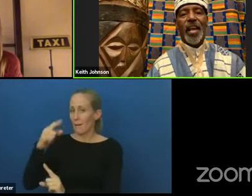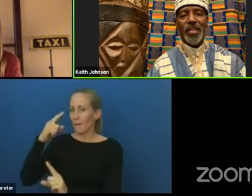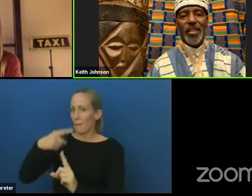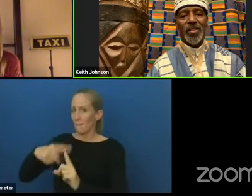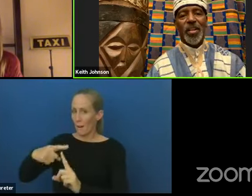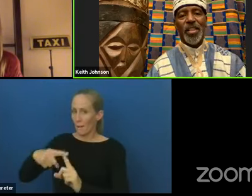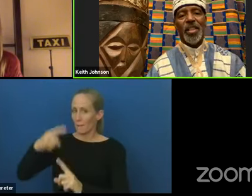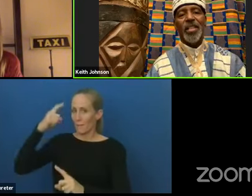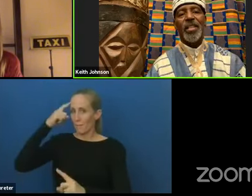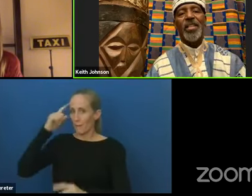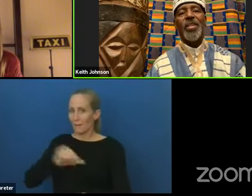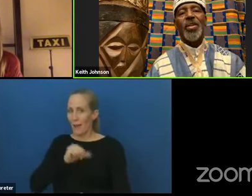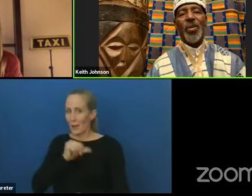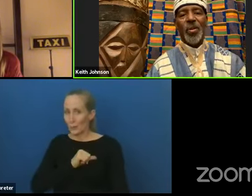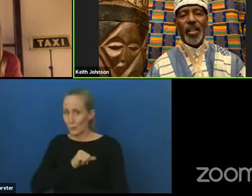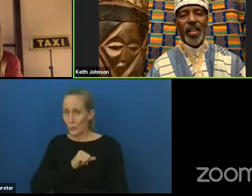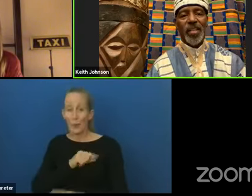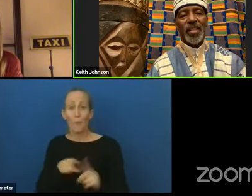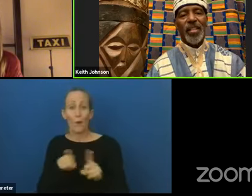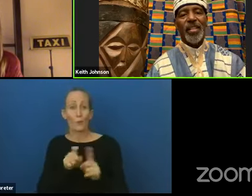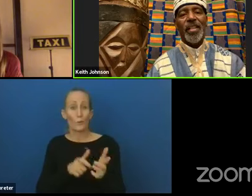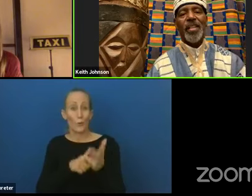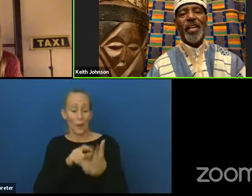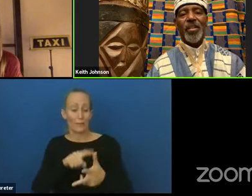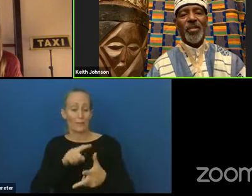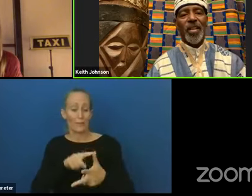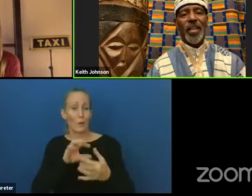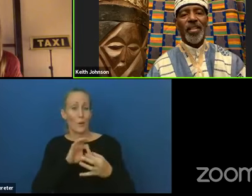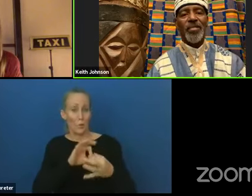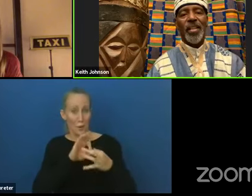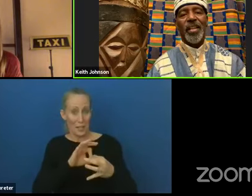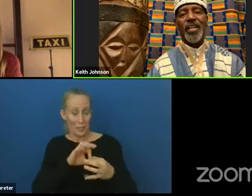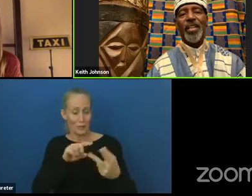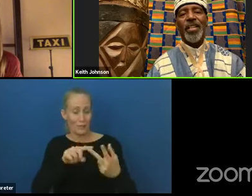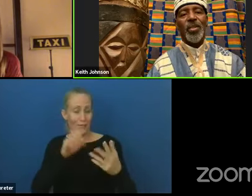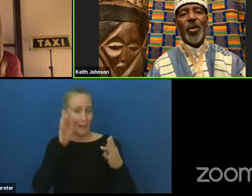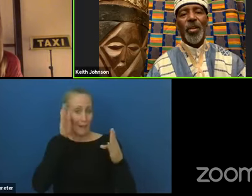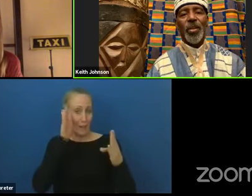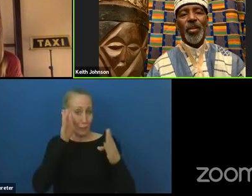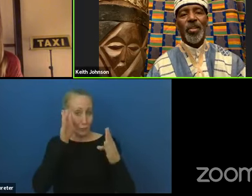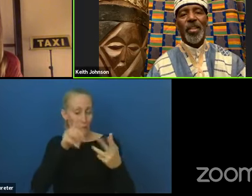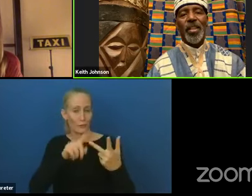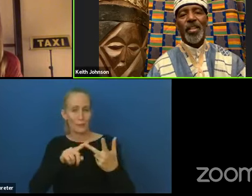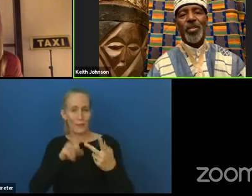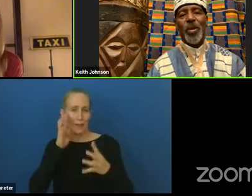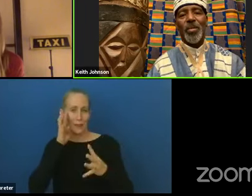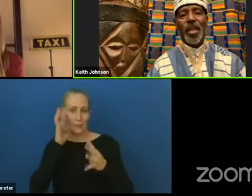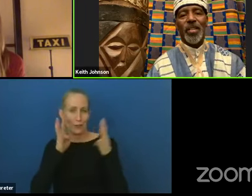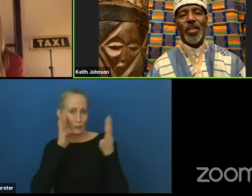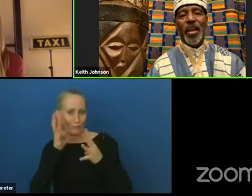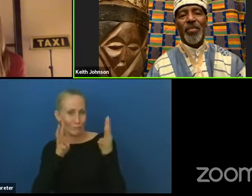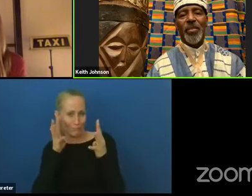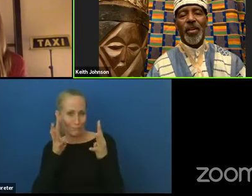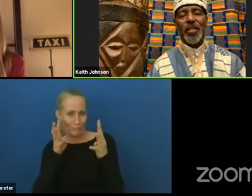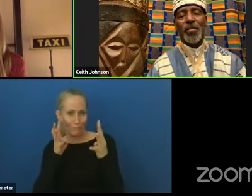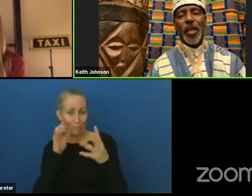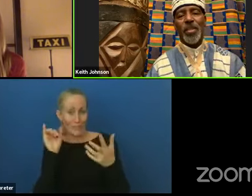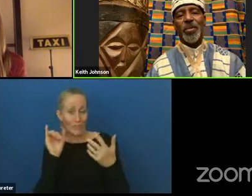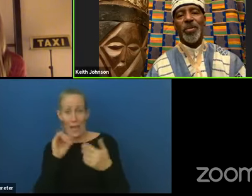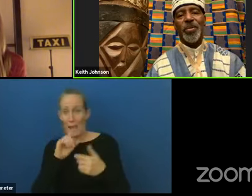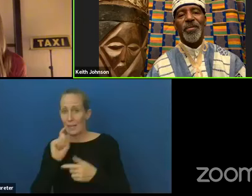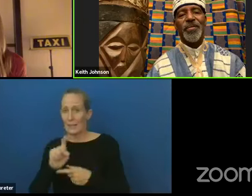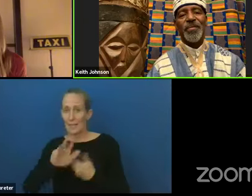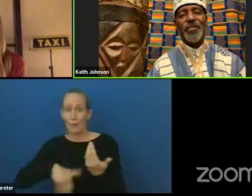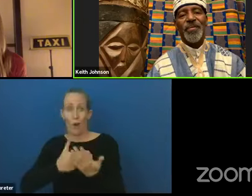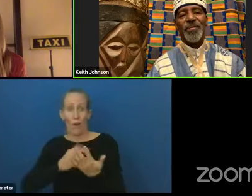takes concentration, coordination, and creativity. So all of those things is what makes your life very